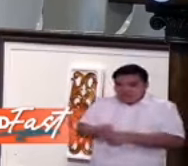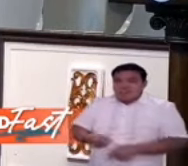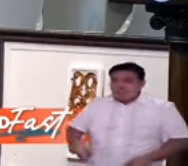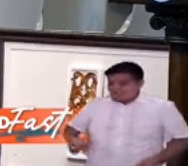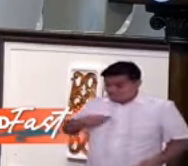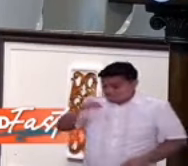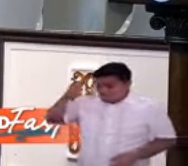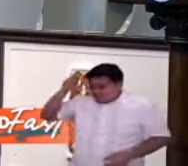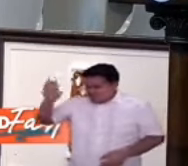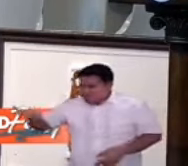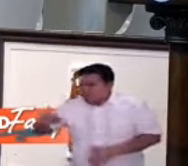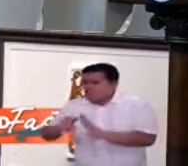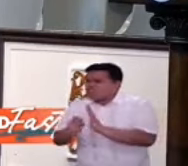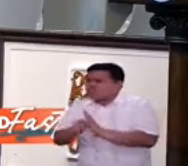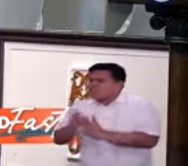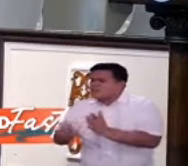right. Oh,